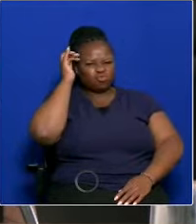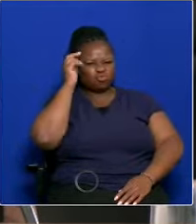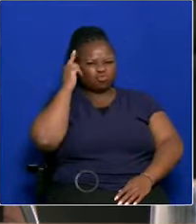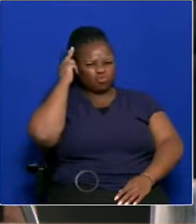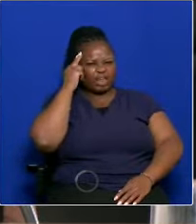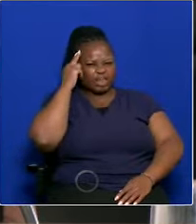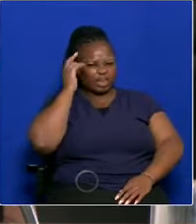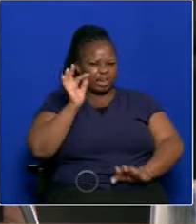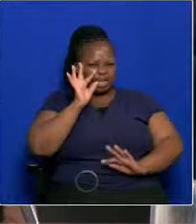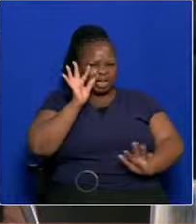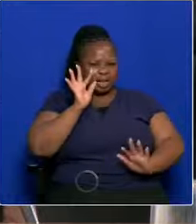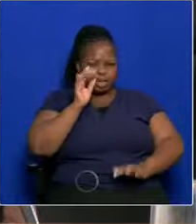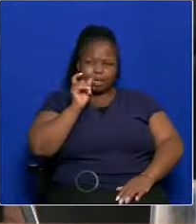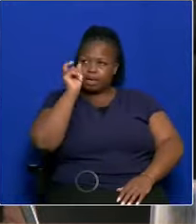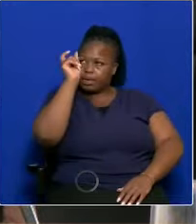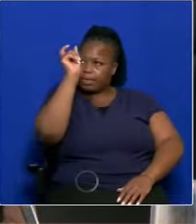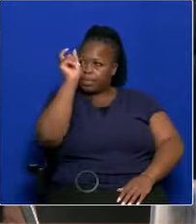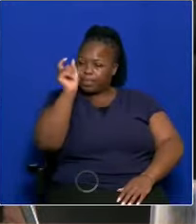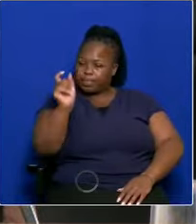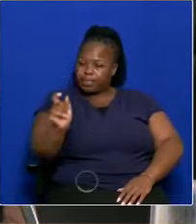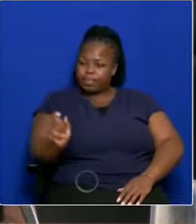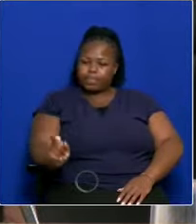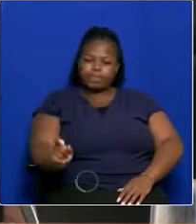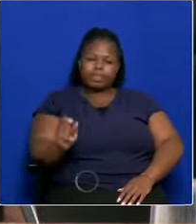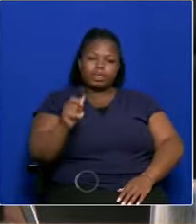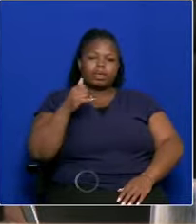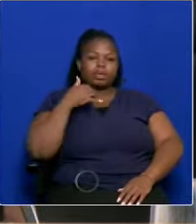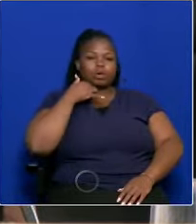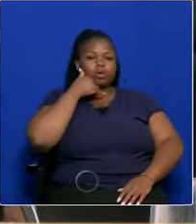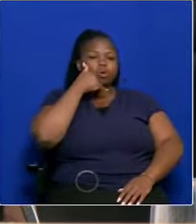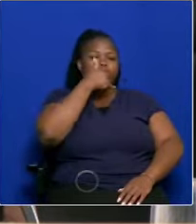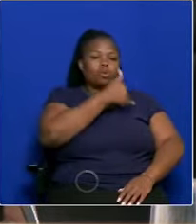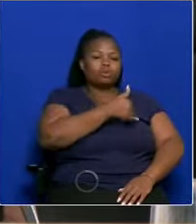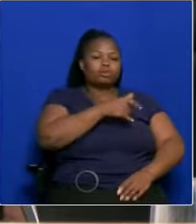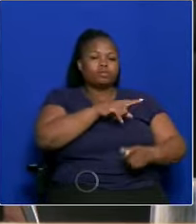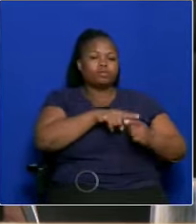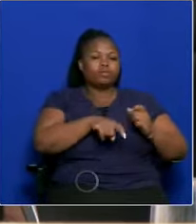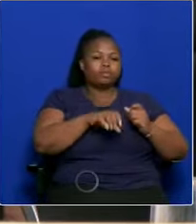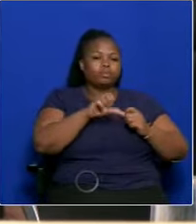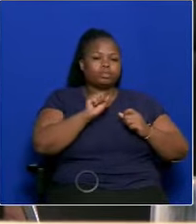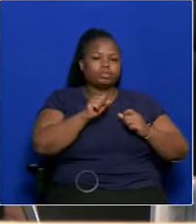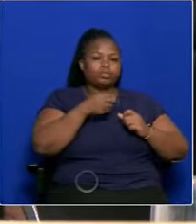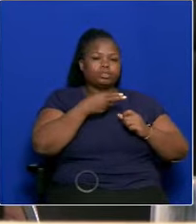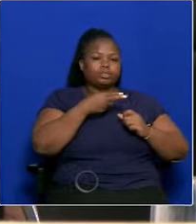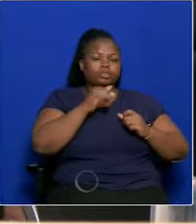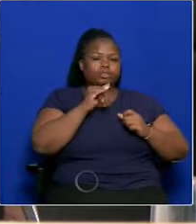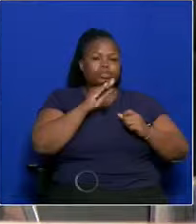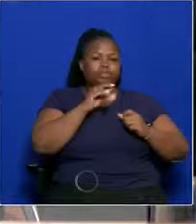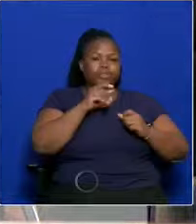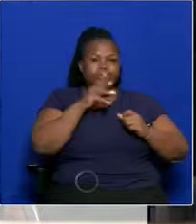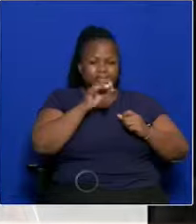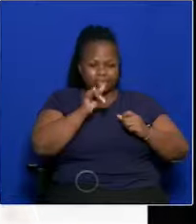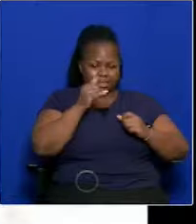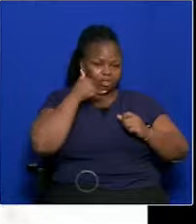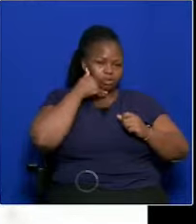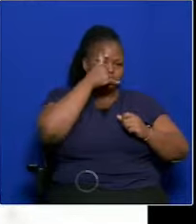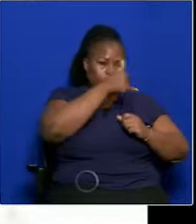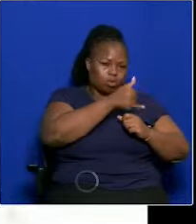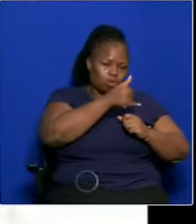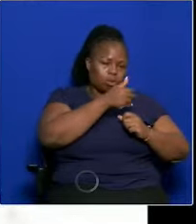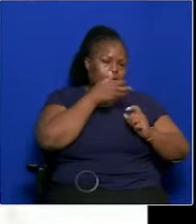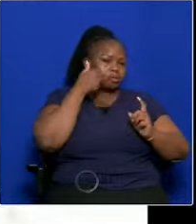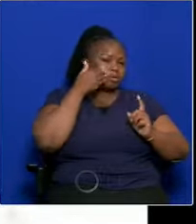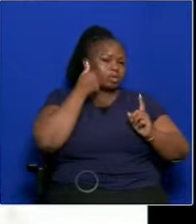would be the calls from General Shibiri to Mr. Matlala. Is that